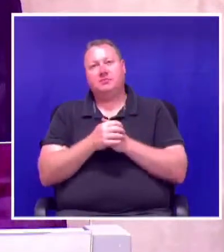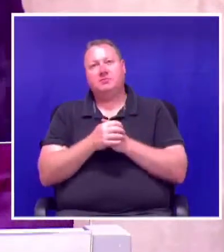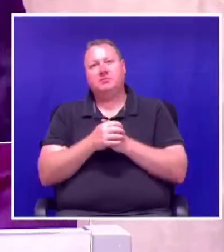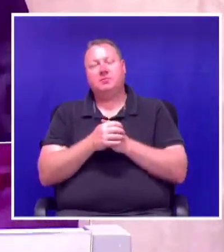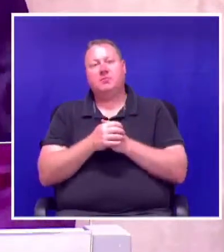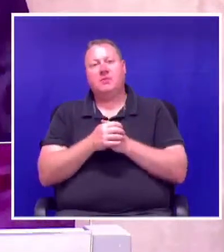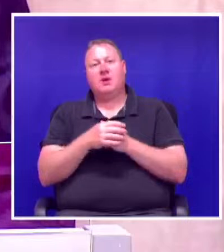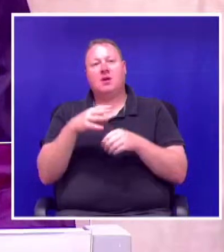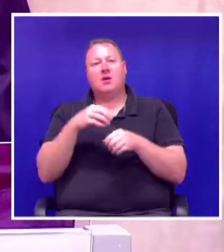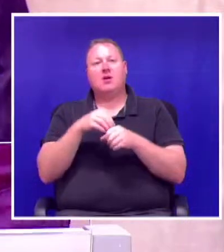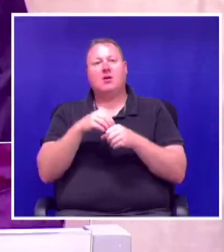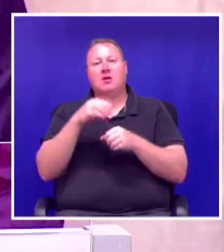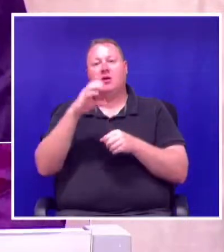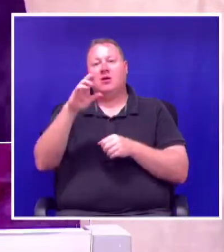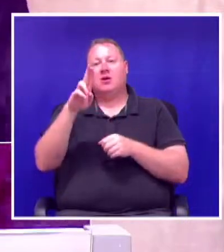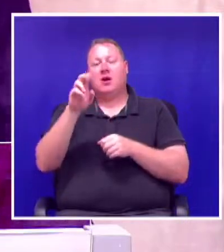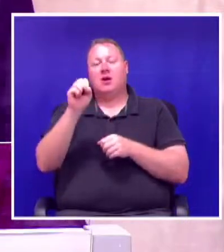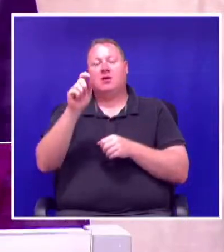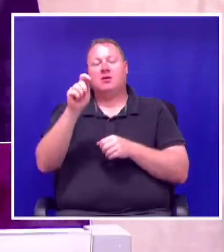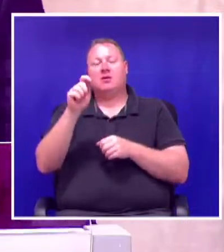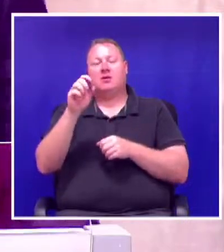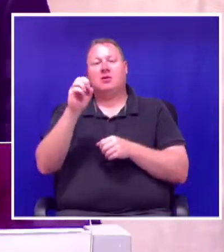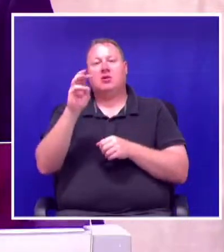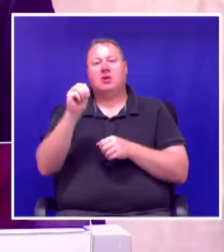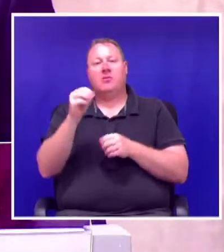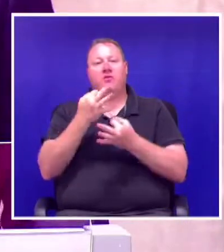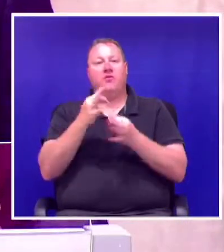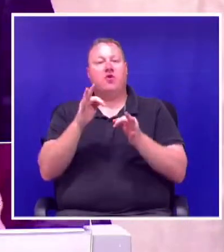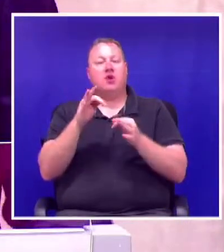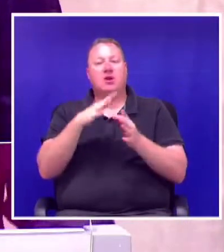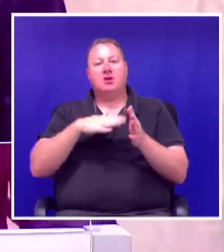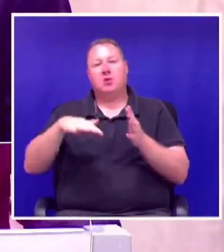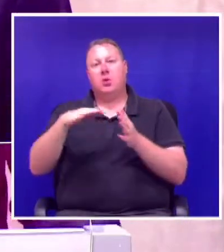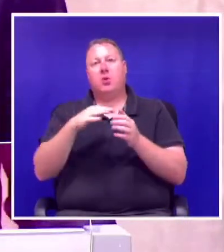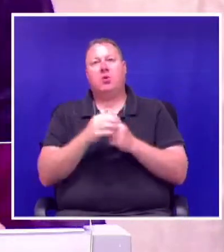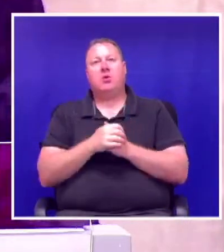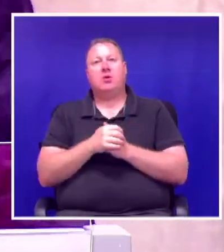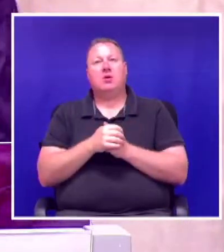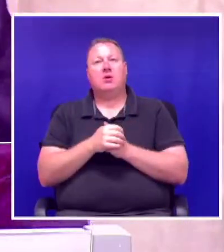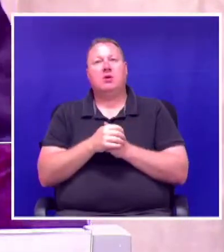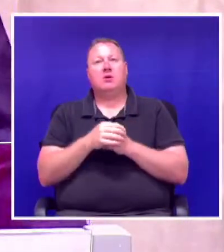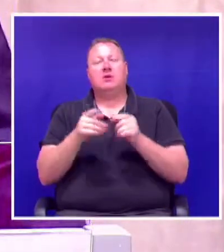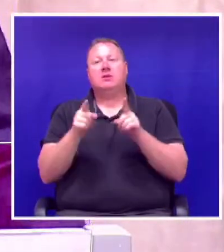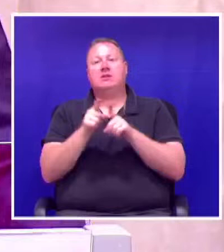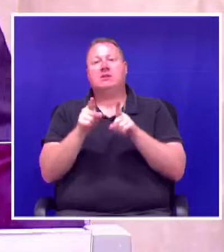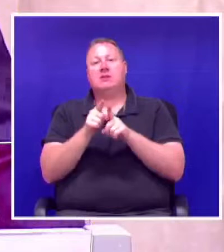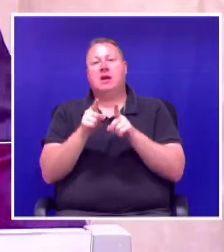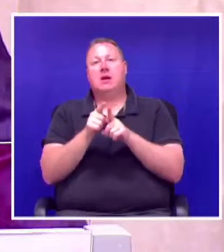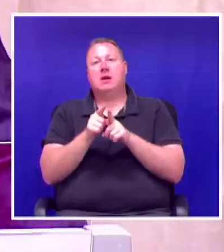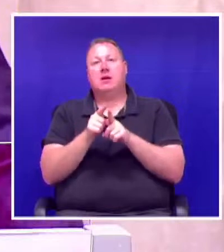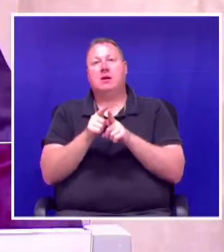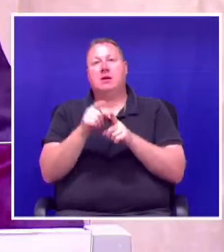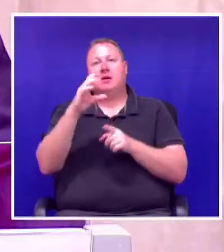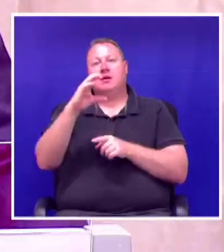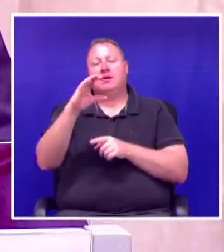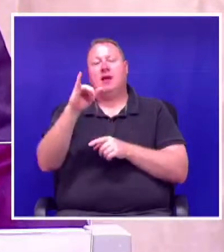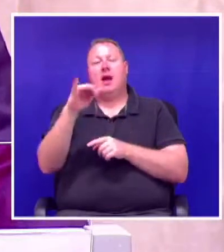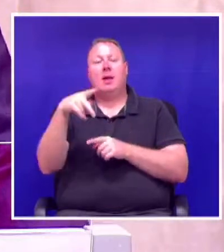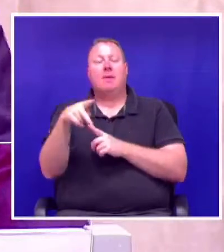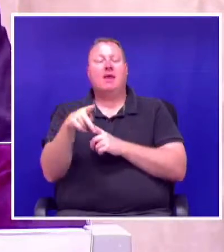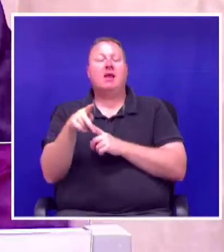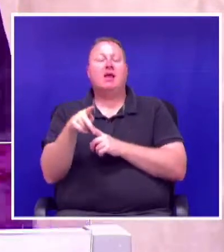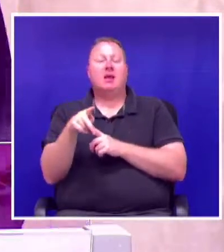customs, free zones, VAT relief, but also CIP, which